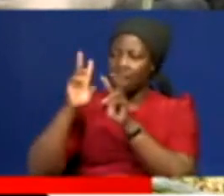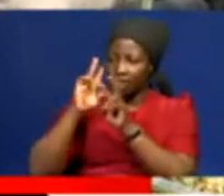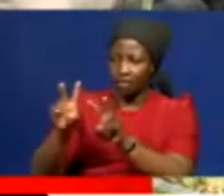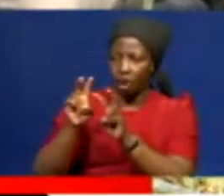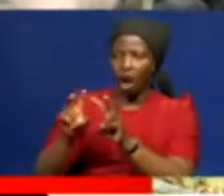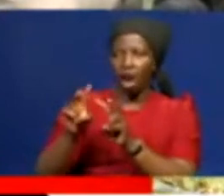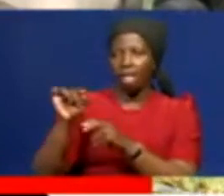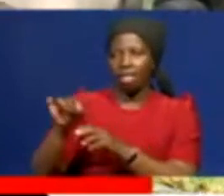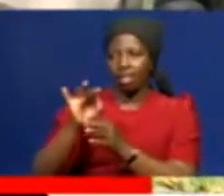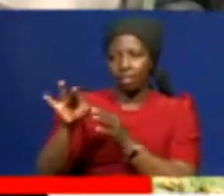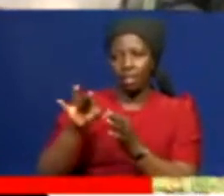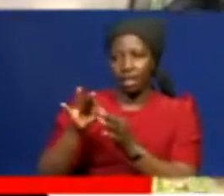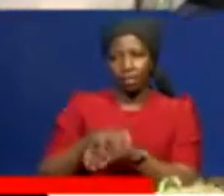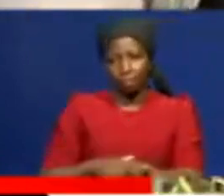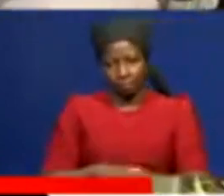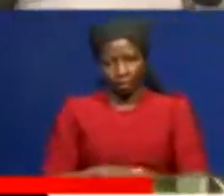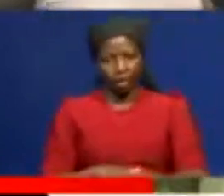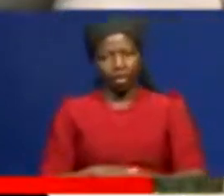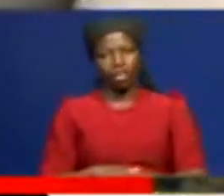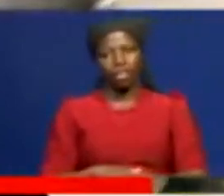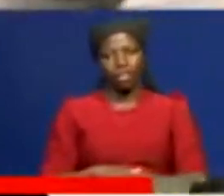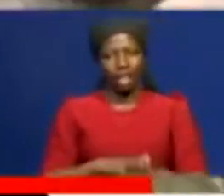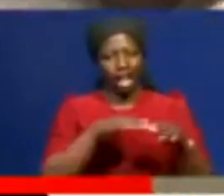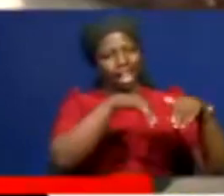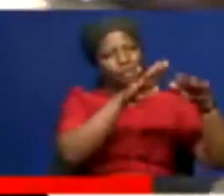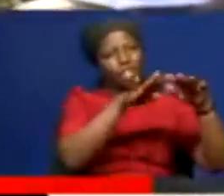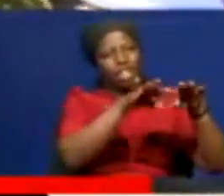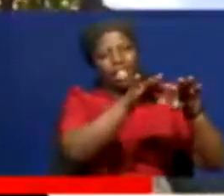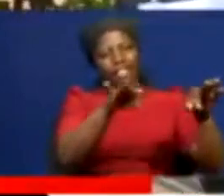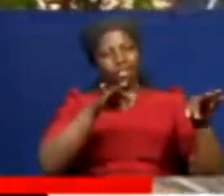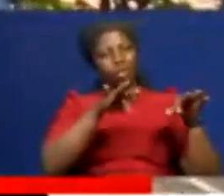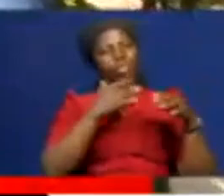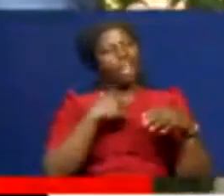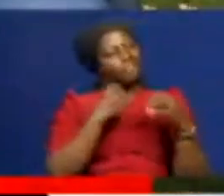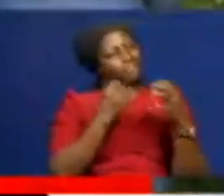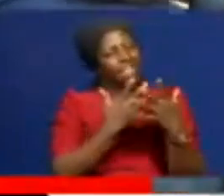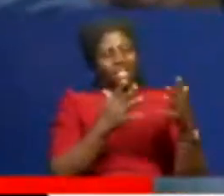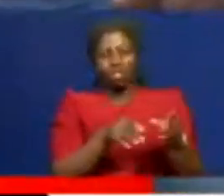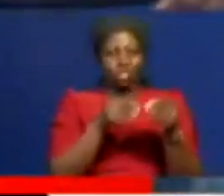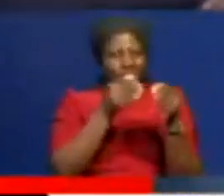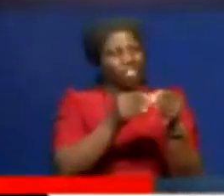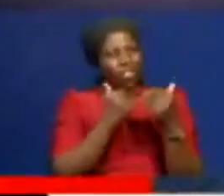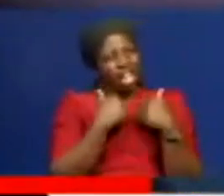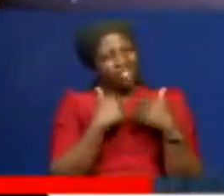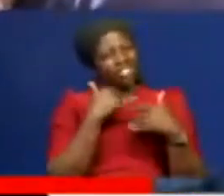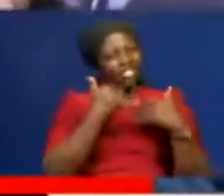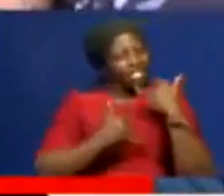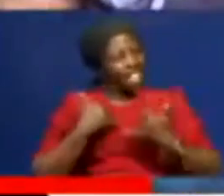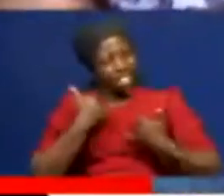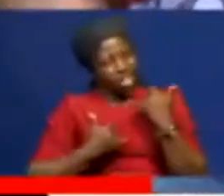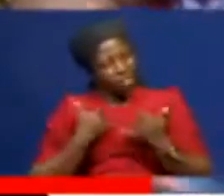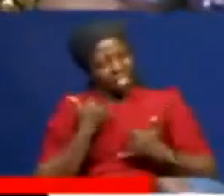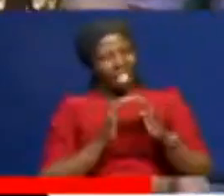Oh, mm-hmm. Over and above, out of the pitch, we have plenty to give them. Sure. There is Sheree. Mm-hmm.